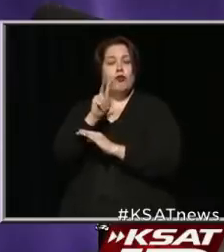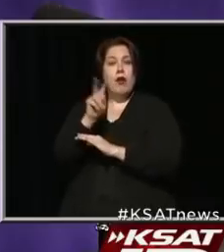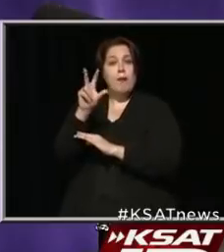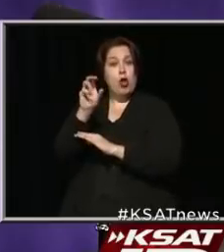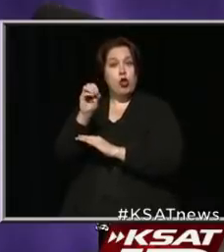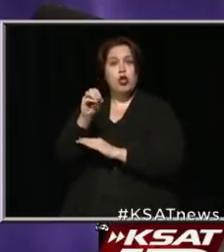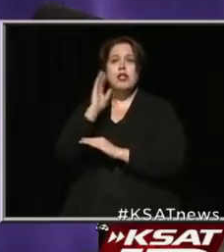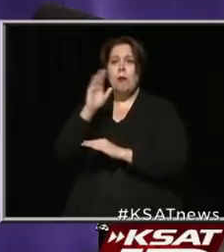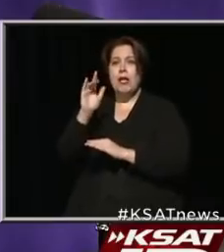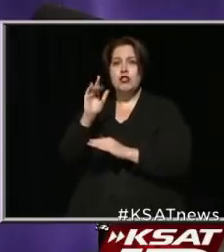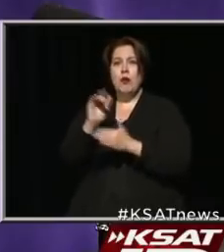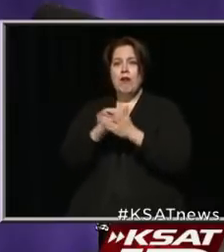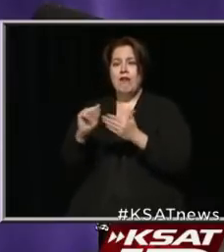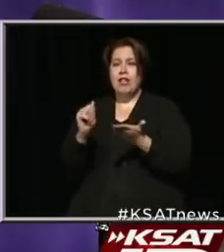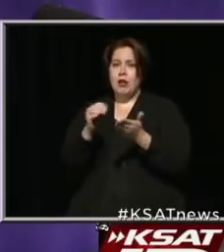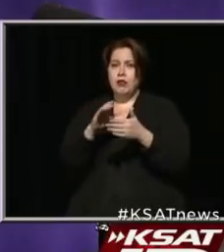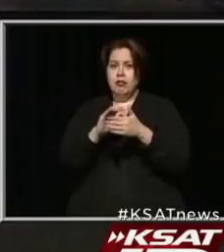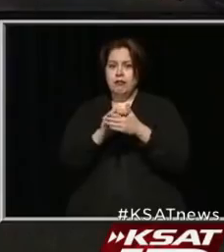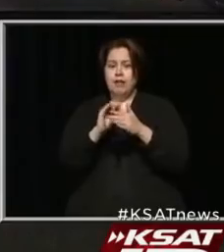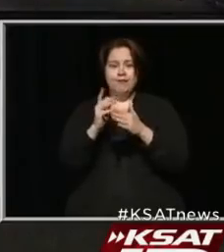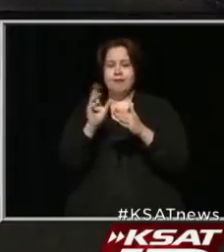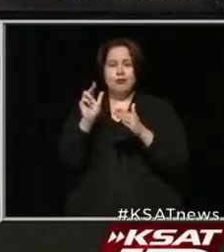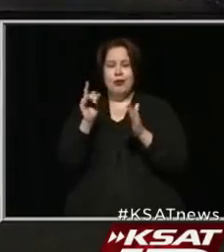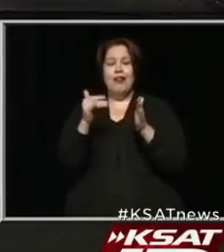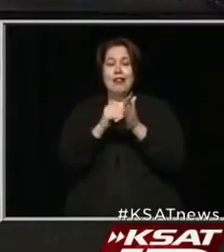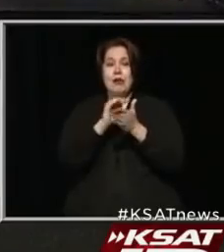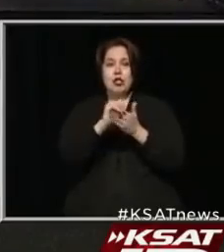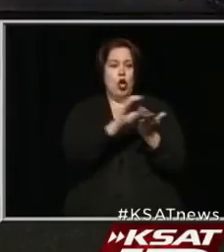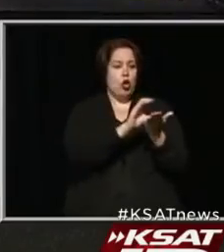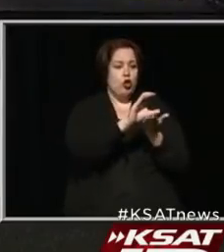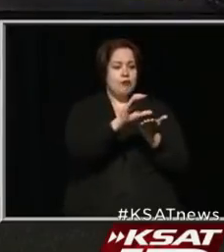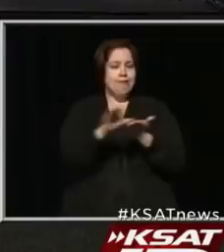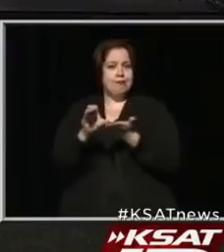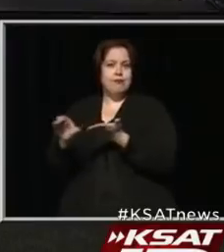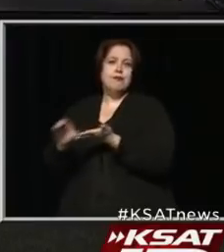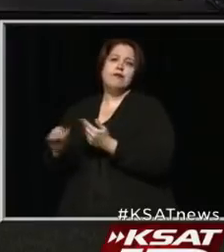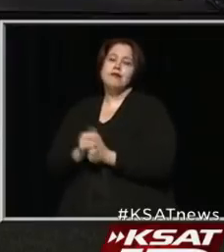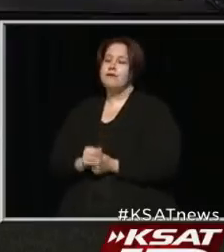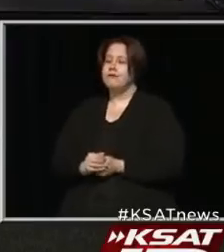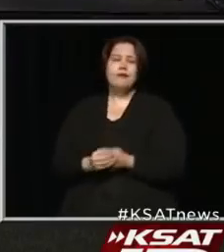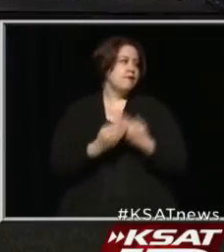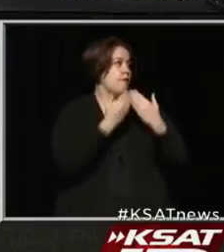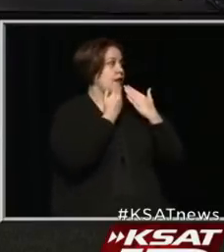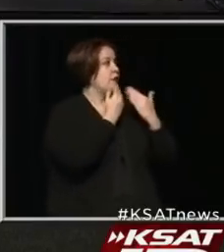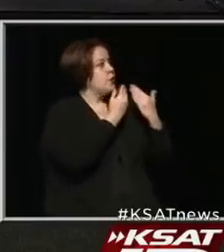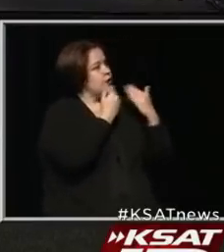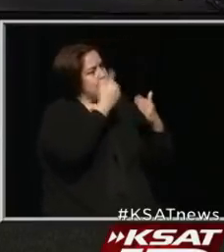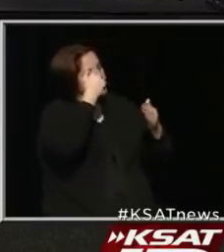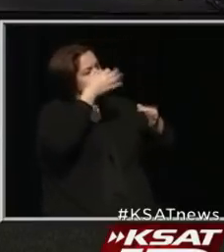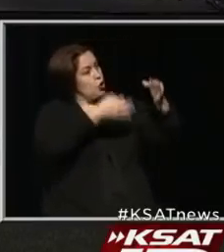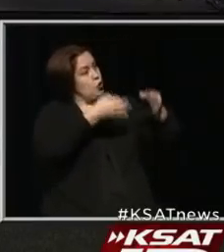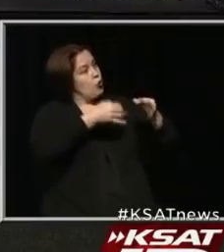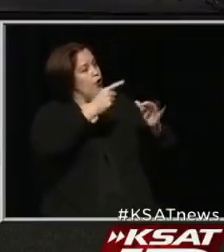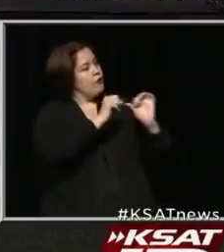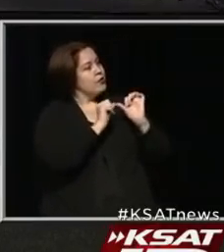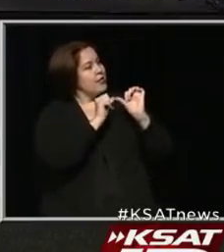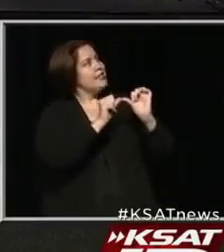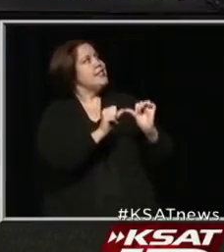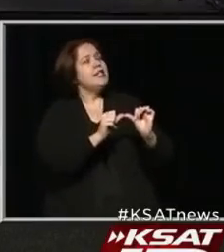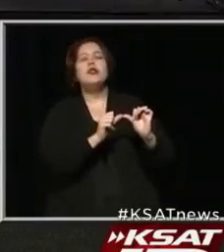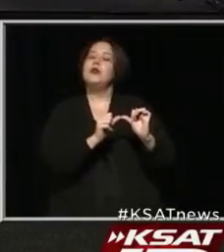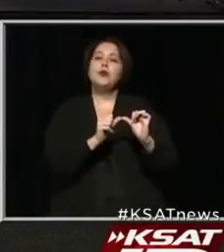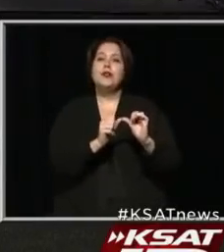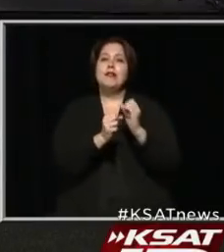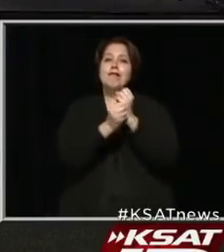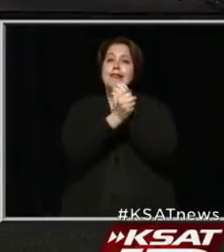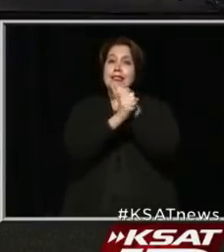in $25,000 block grants. Mayor, thank you. Thank you very much, Commissioner, and also our thanks to the court for its continued conducting of a